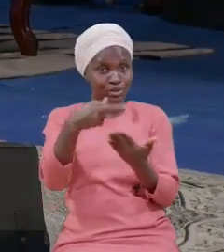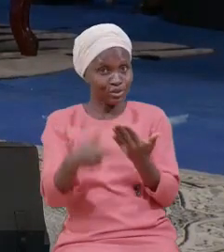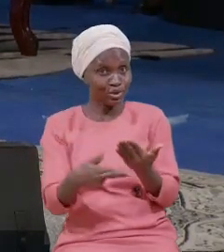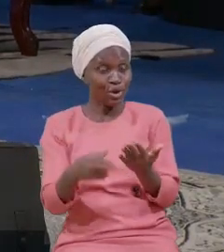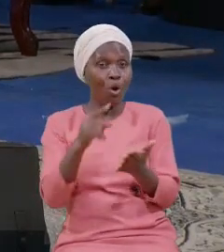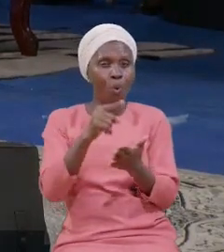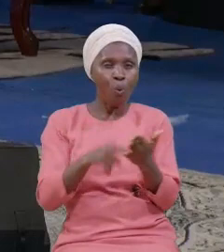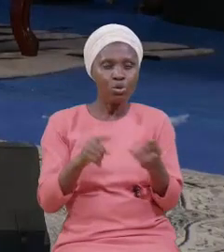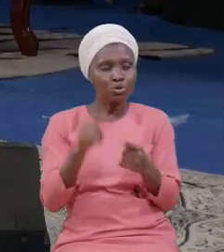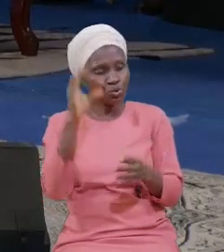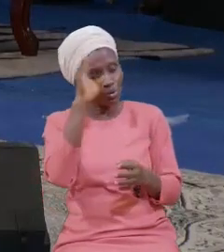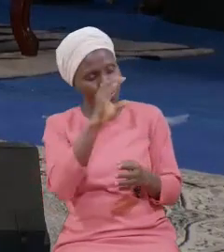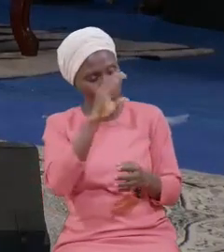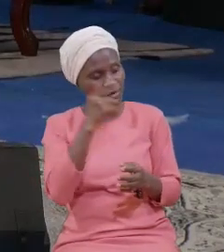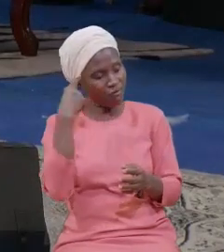the final day,